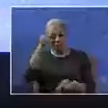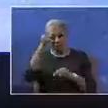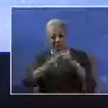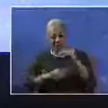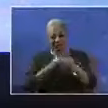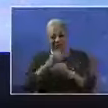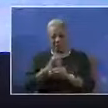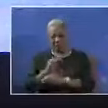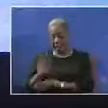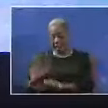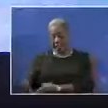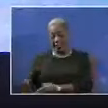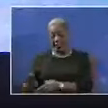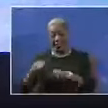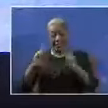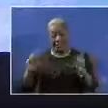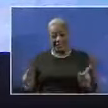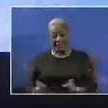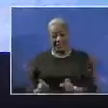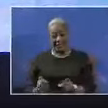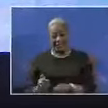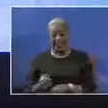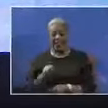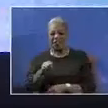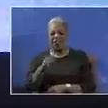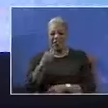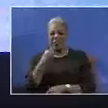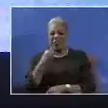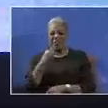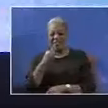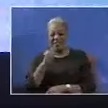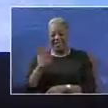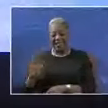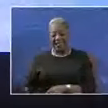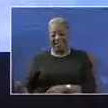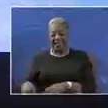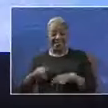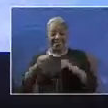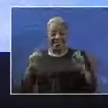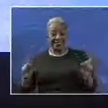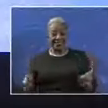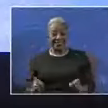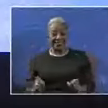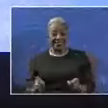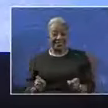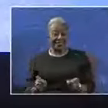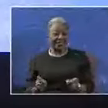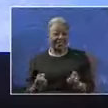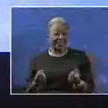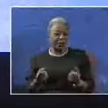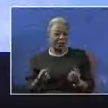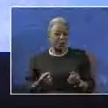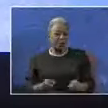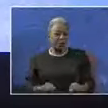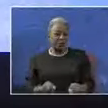great sin? You would automatically say that David's great sin was when he